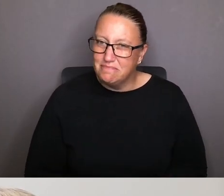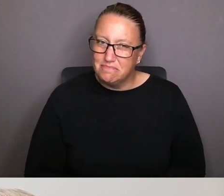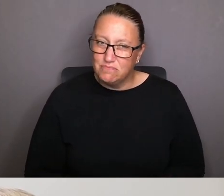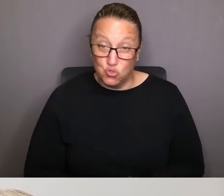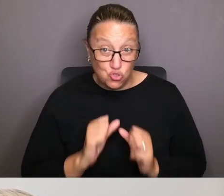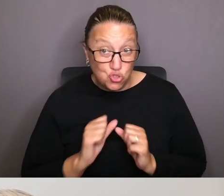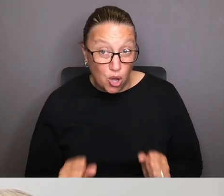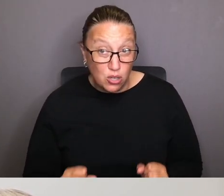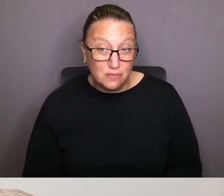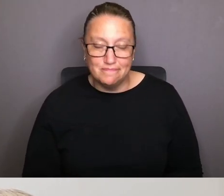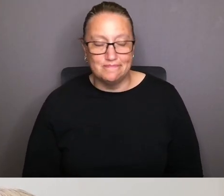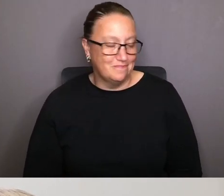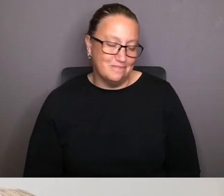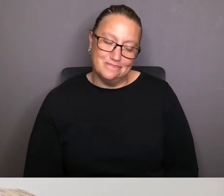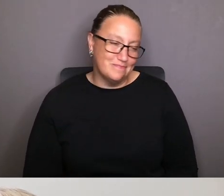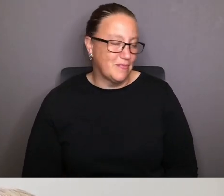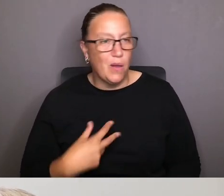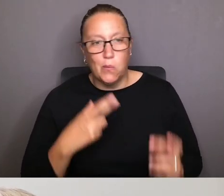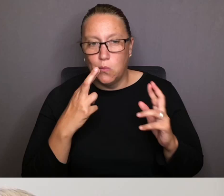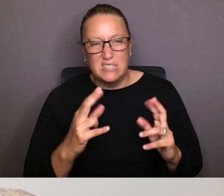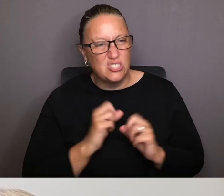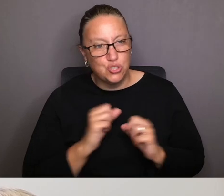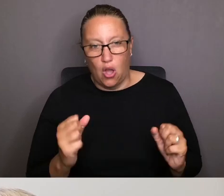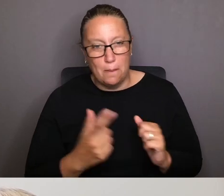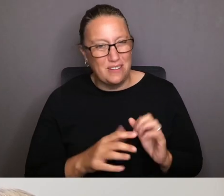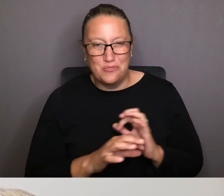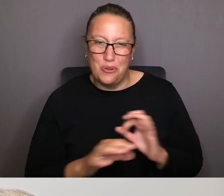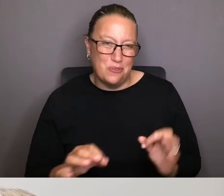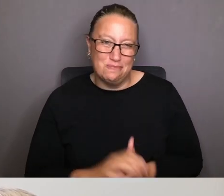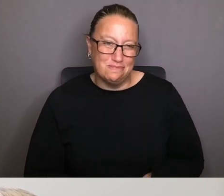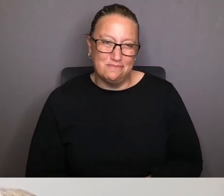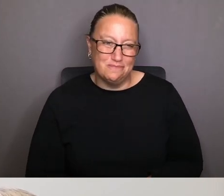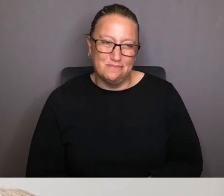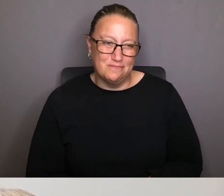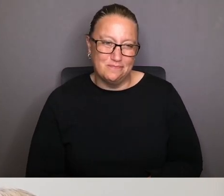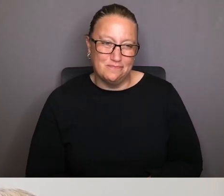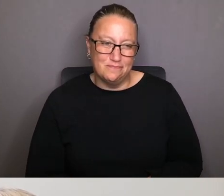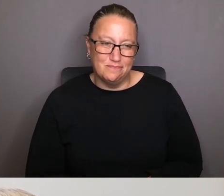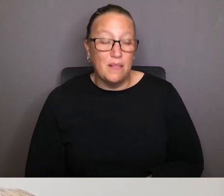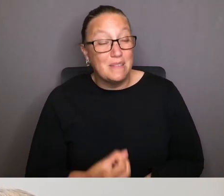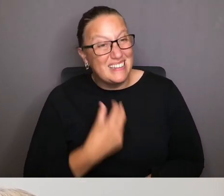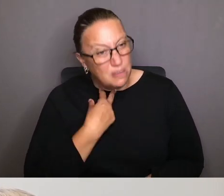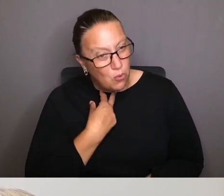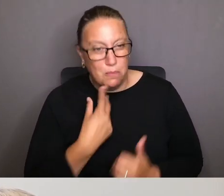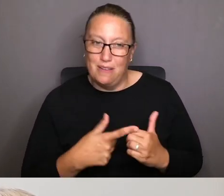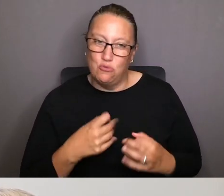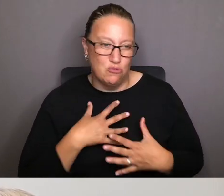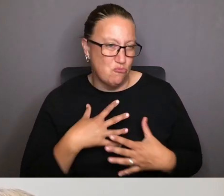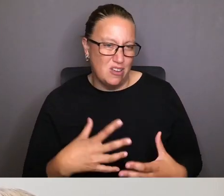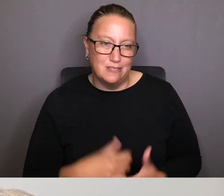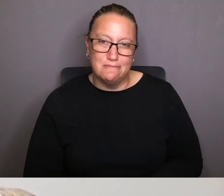saying, you don't need to have that done, or that's not really important, or sorry, we just can't do it because